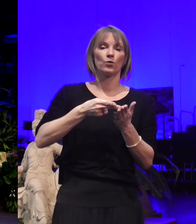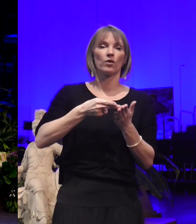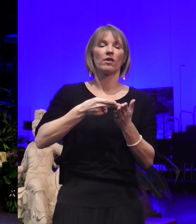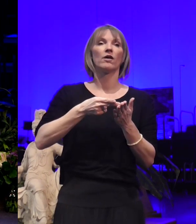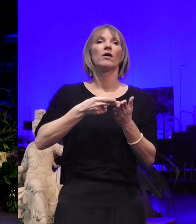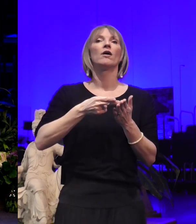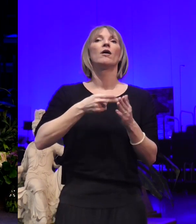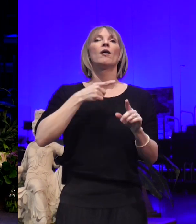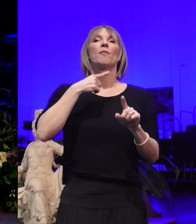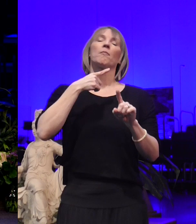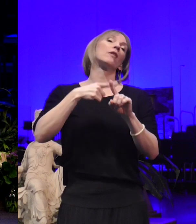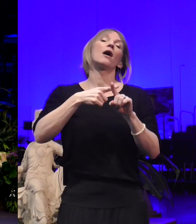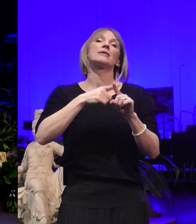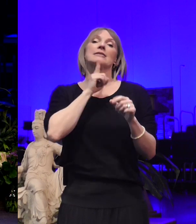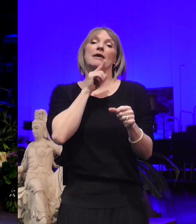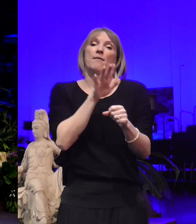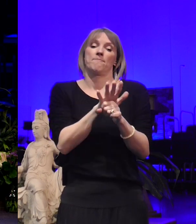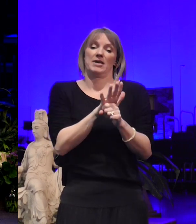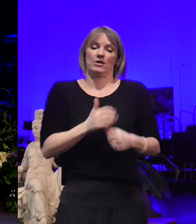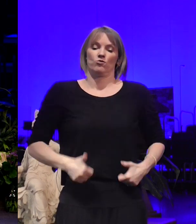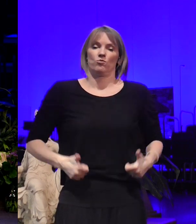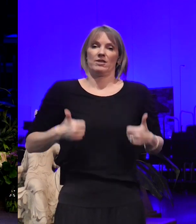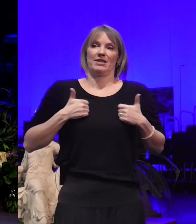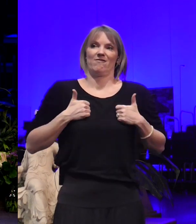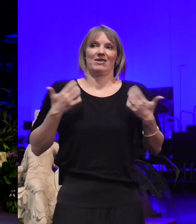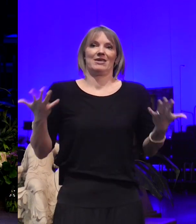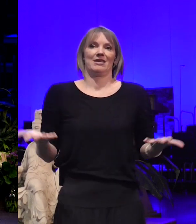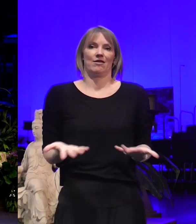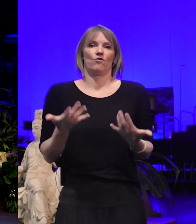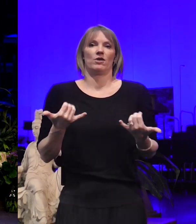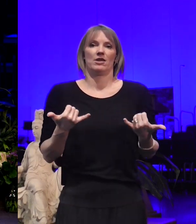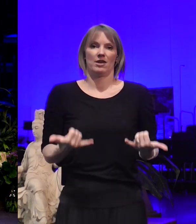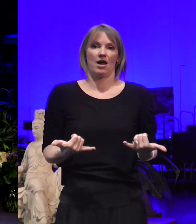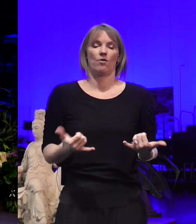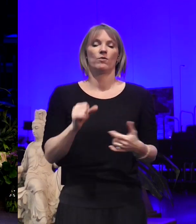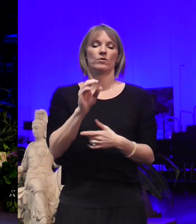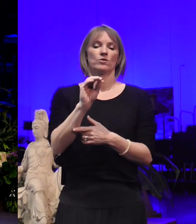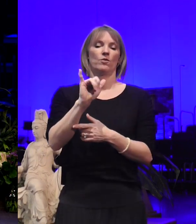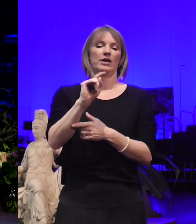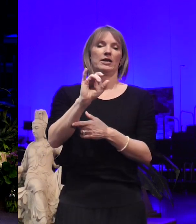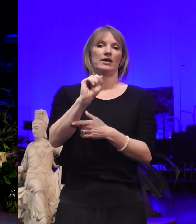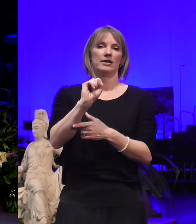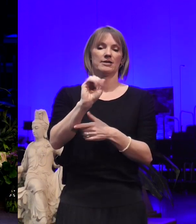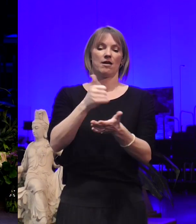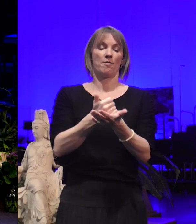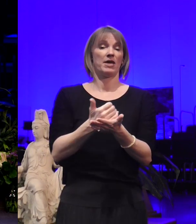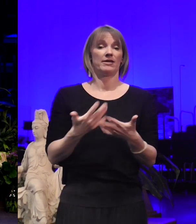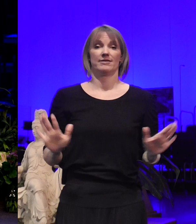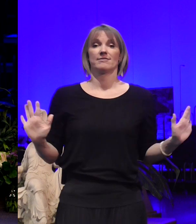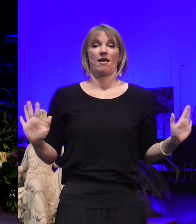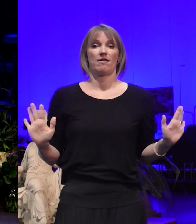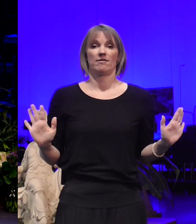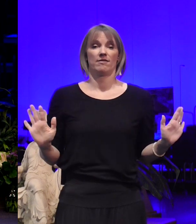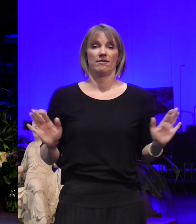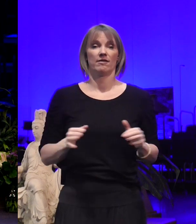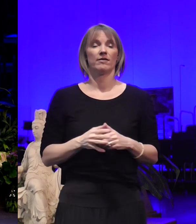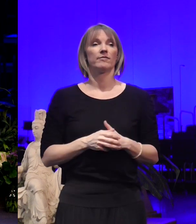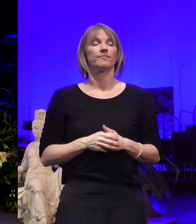and to profoundly commit to living it right here and right now. And so it is. Amen. It's just done.